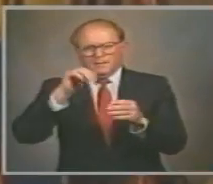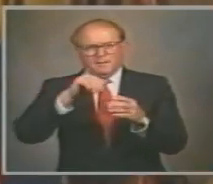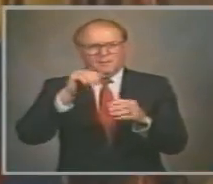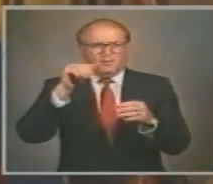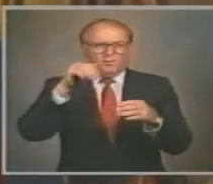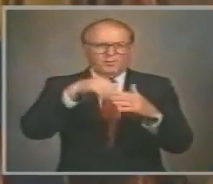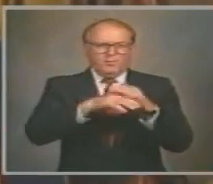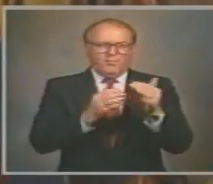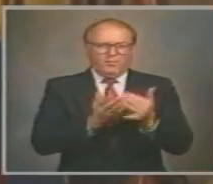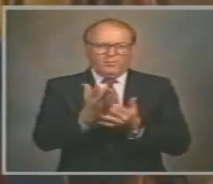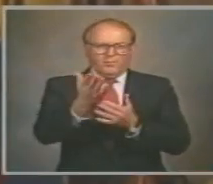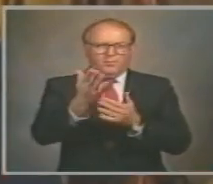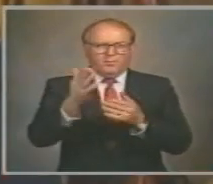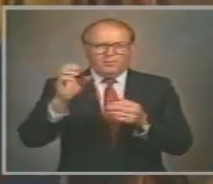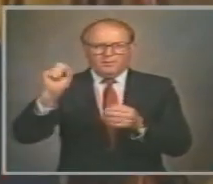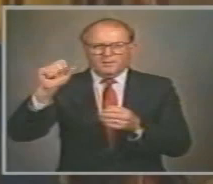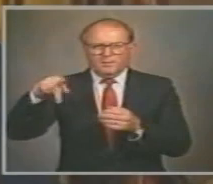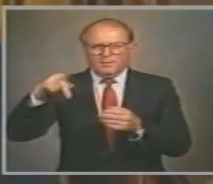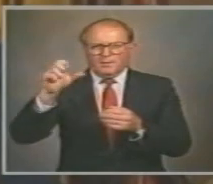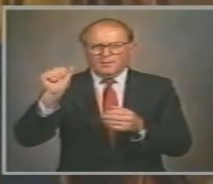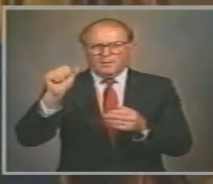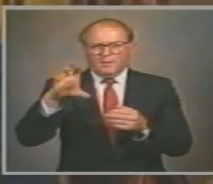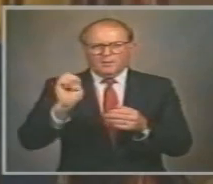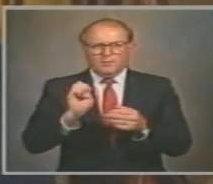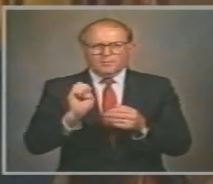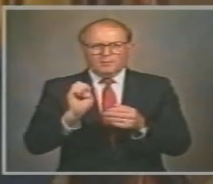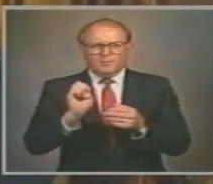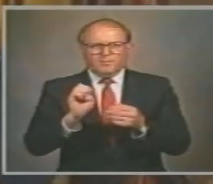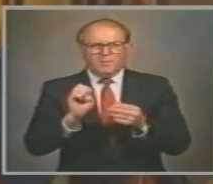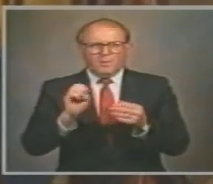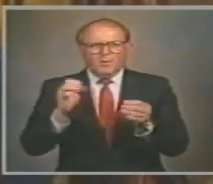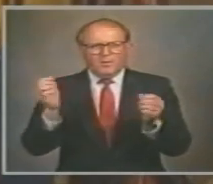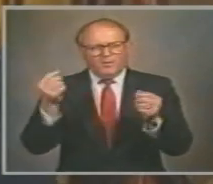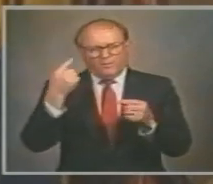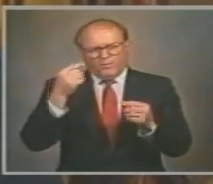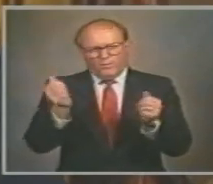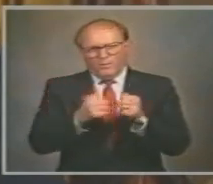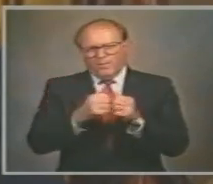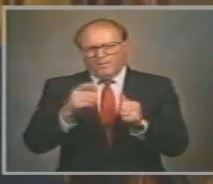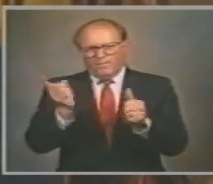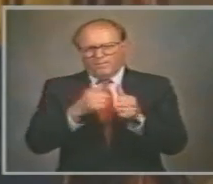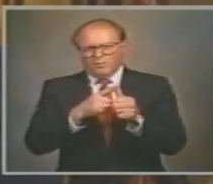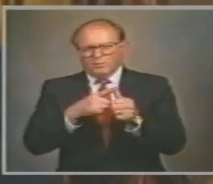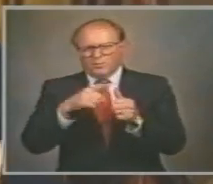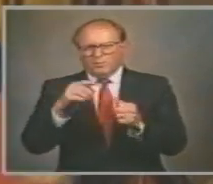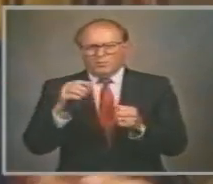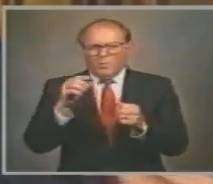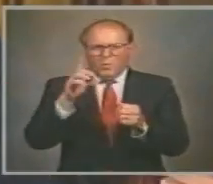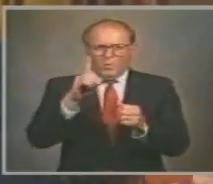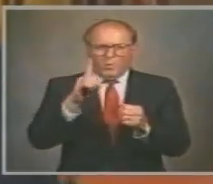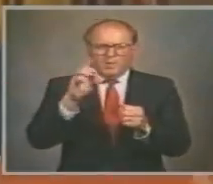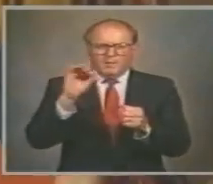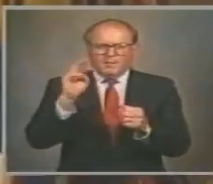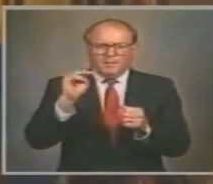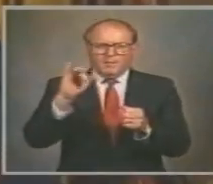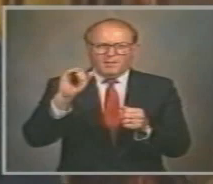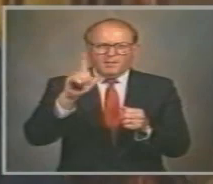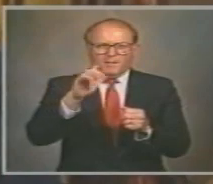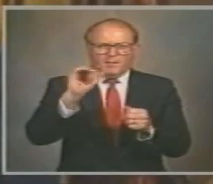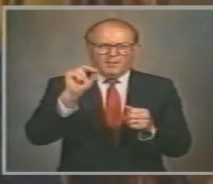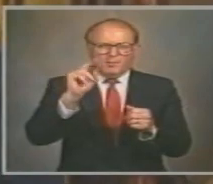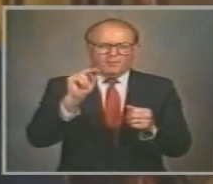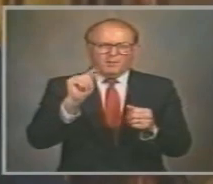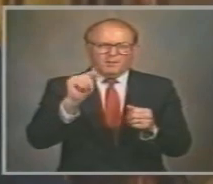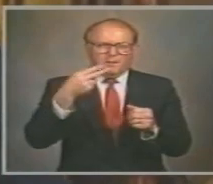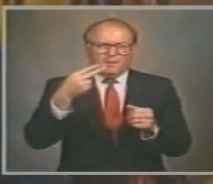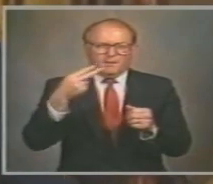it continues to follow to this day. Within the first millionth of a second, he said, after the explosion,